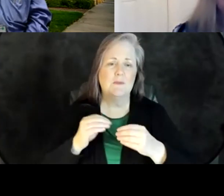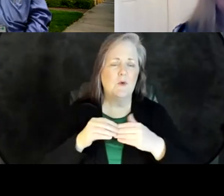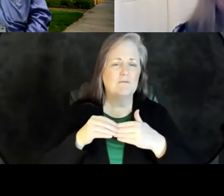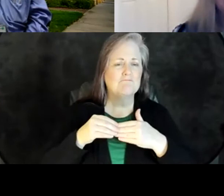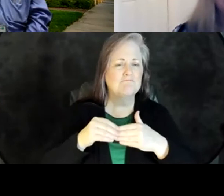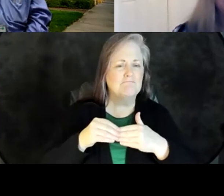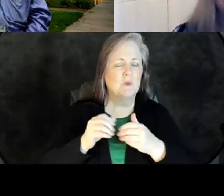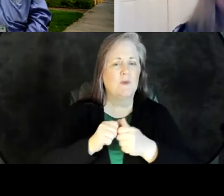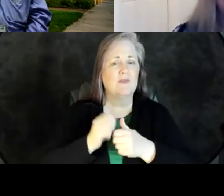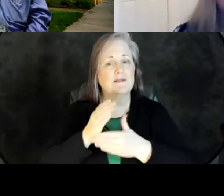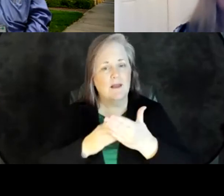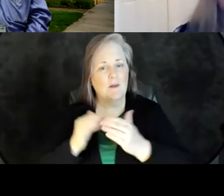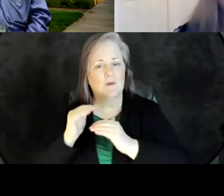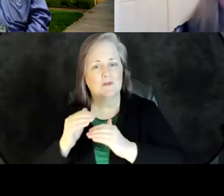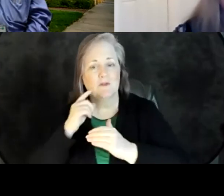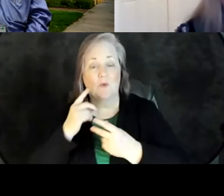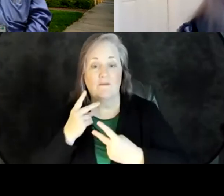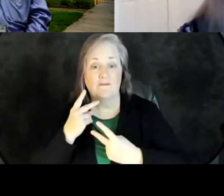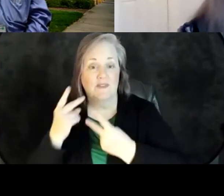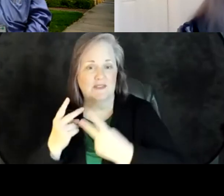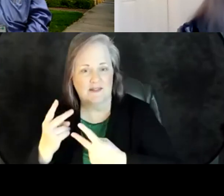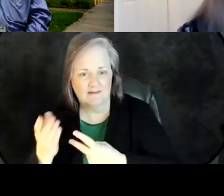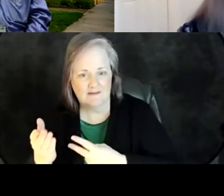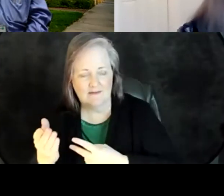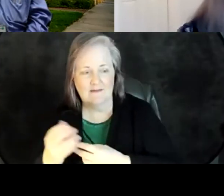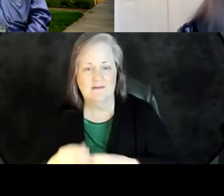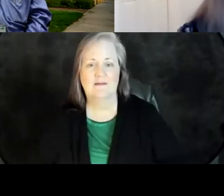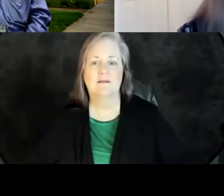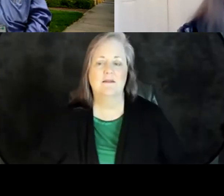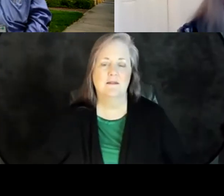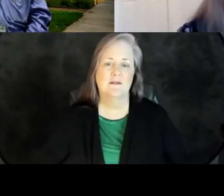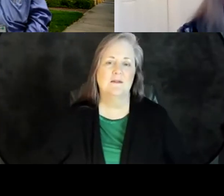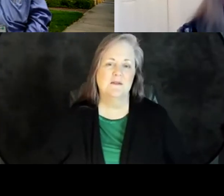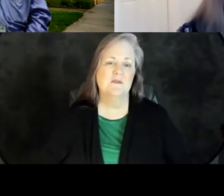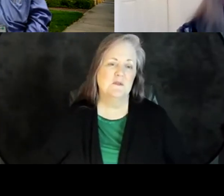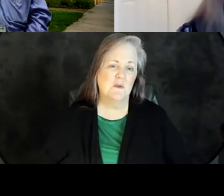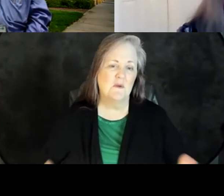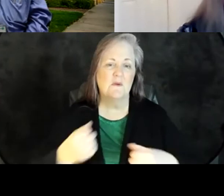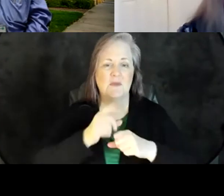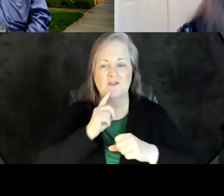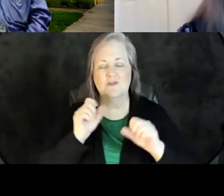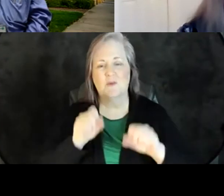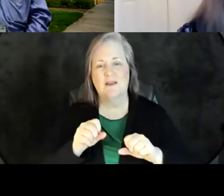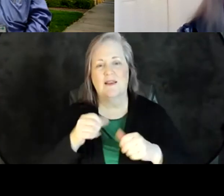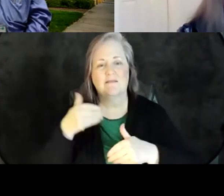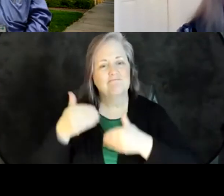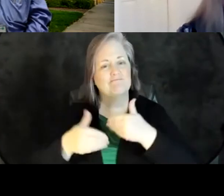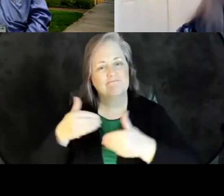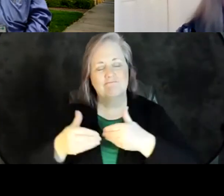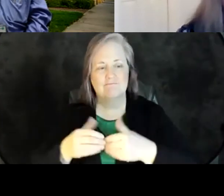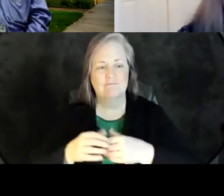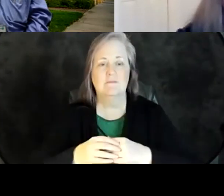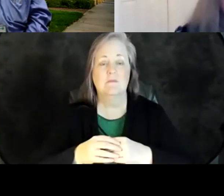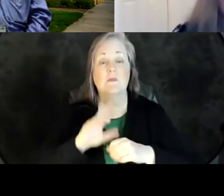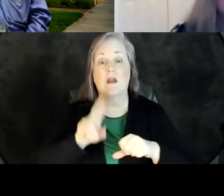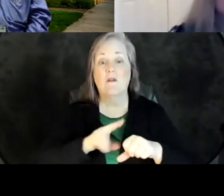of the restrictions for visitation. And so being able to make sure that we're able to move through this. And of course,